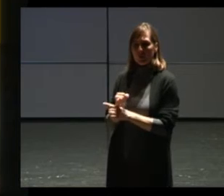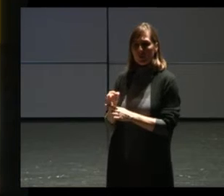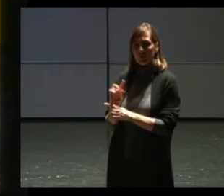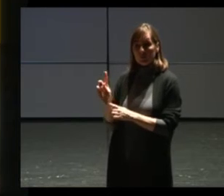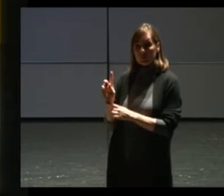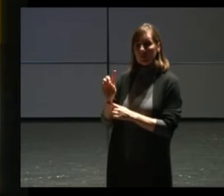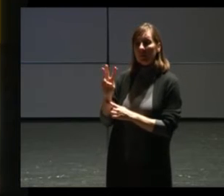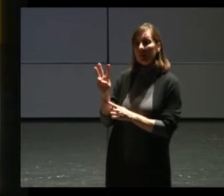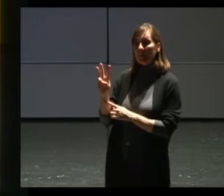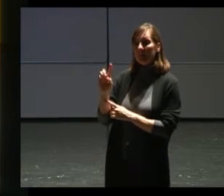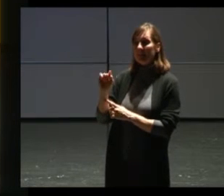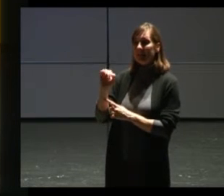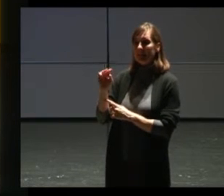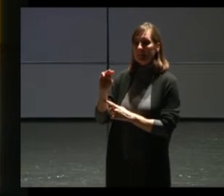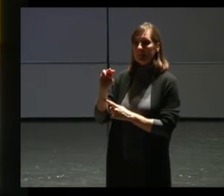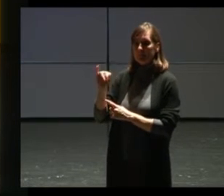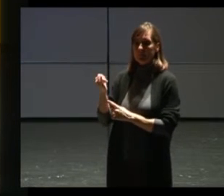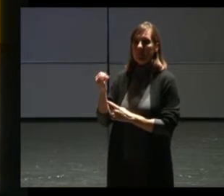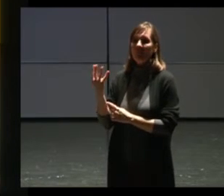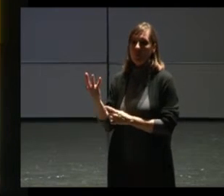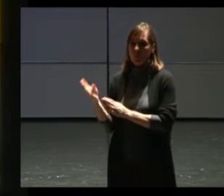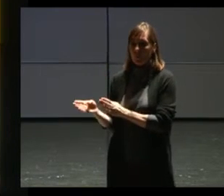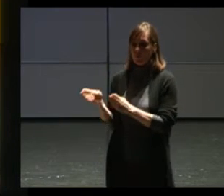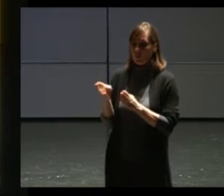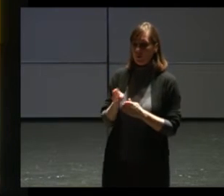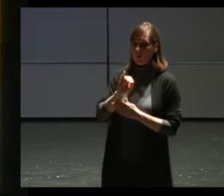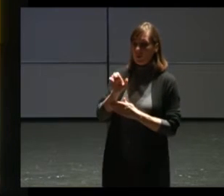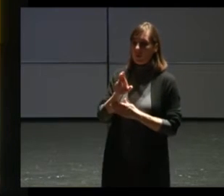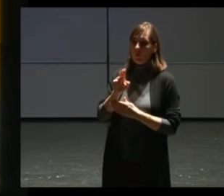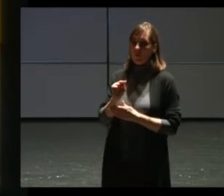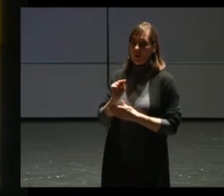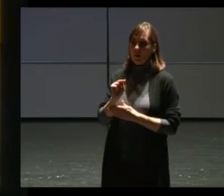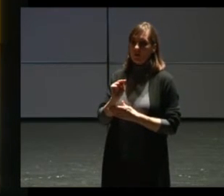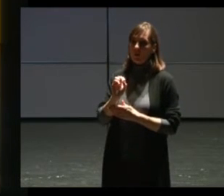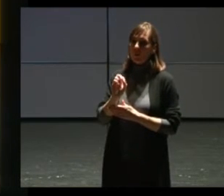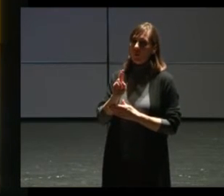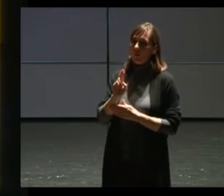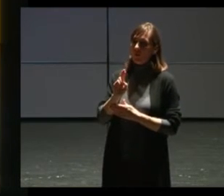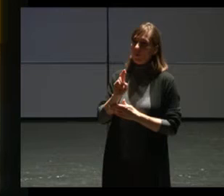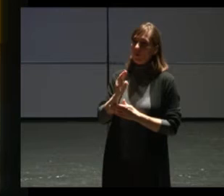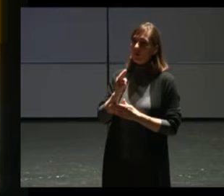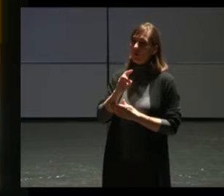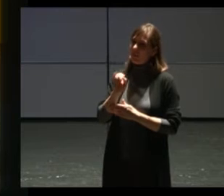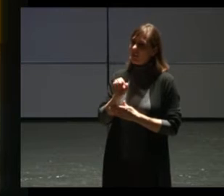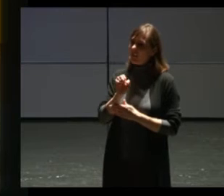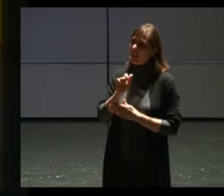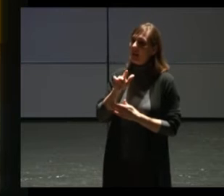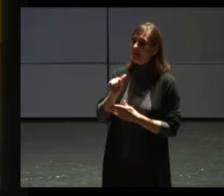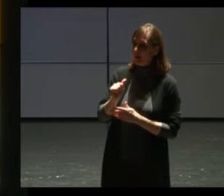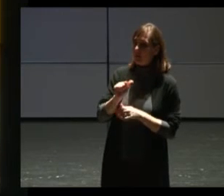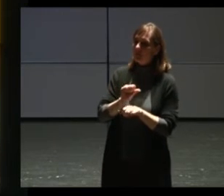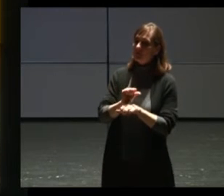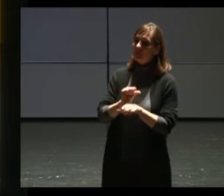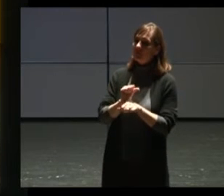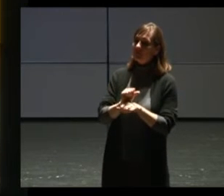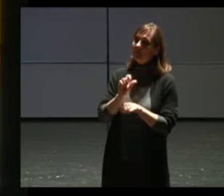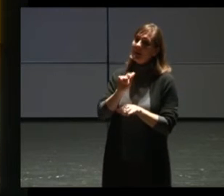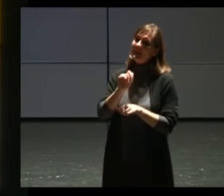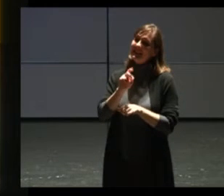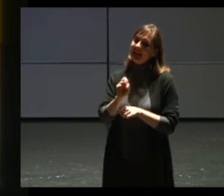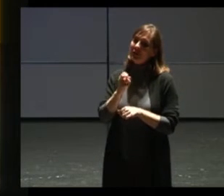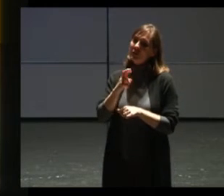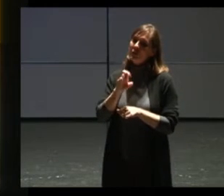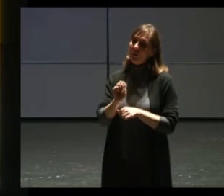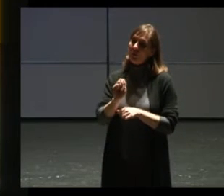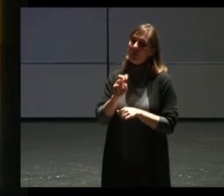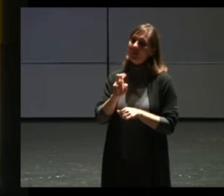WTMJ 4. In the middle, Juan Orjila, who is working over at the Lakeshore Veterinary Specialists. And on the